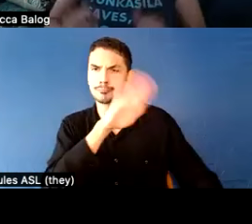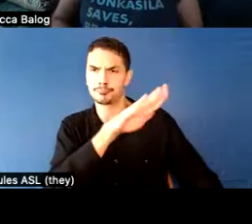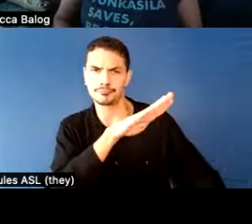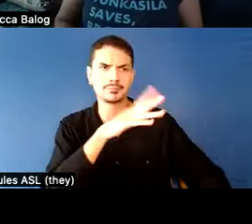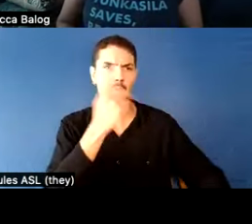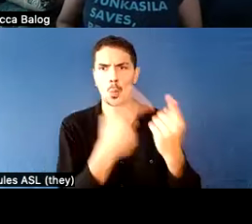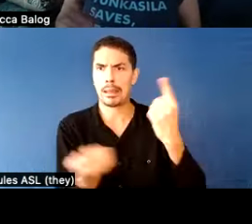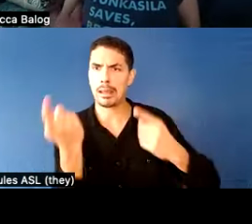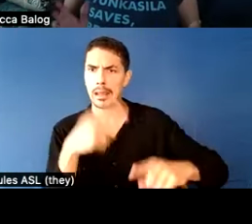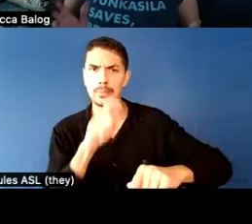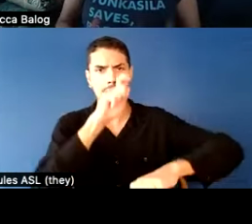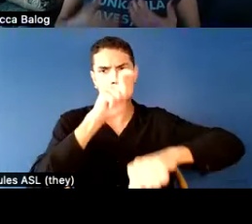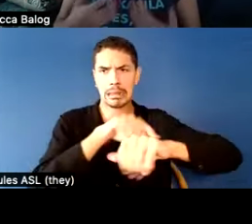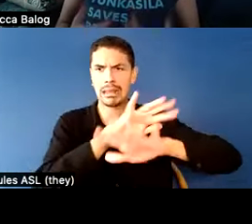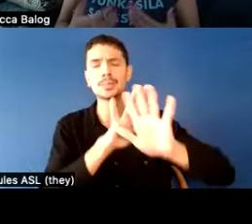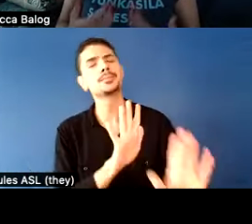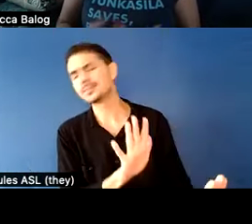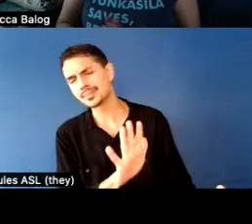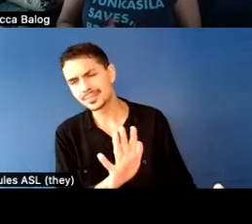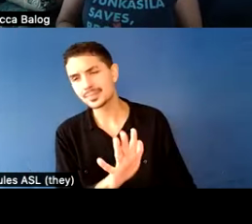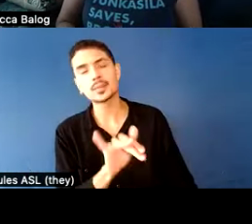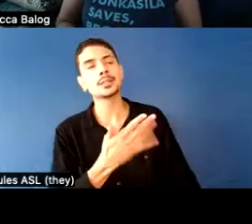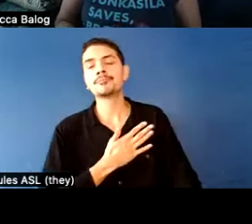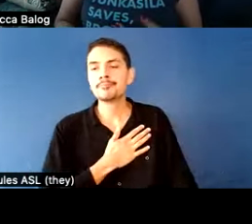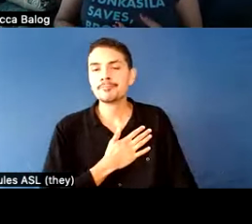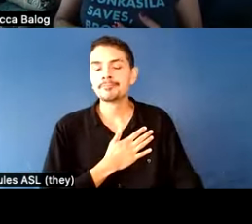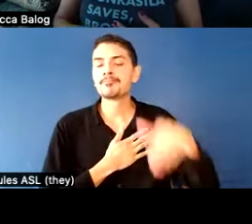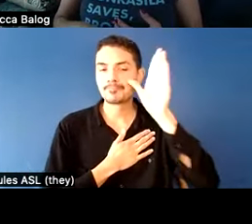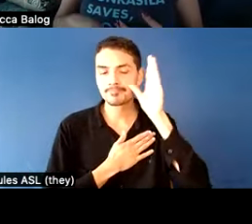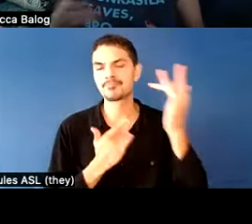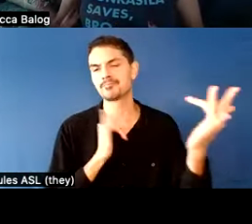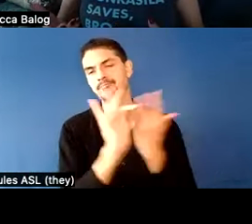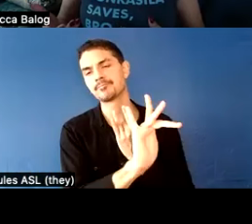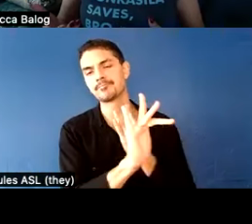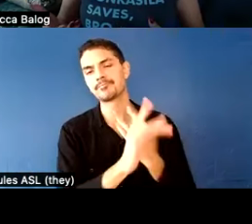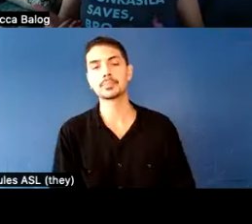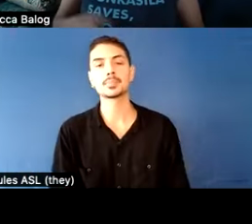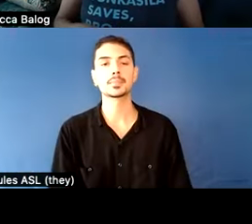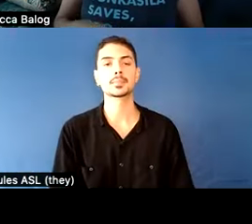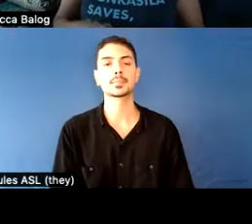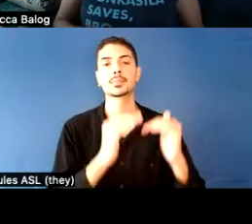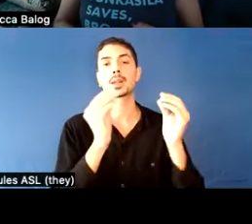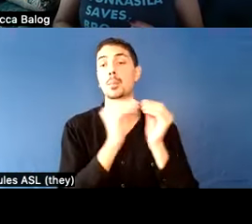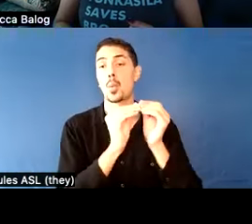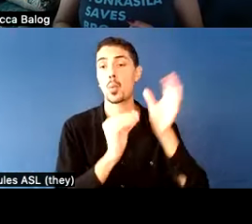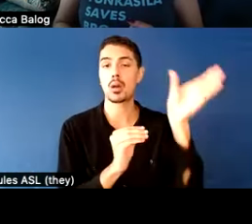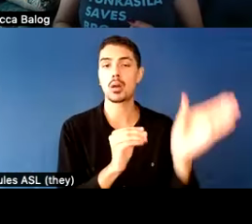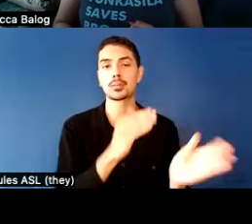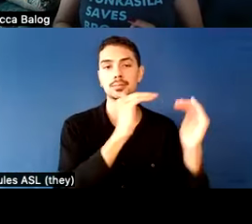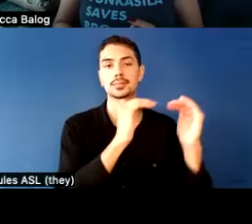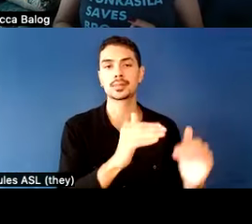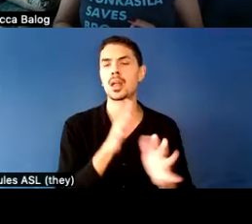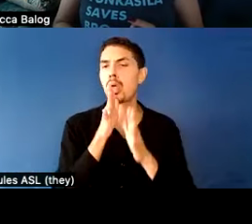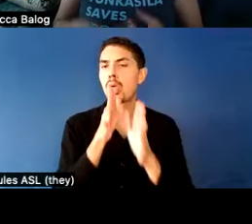that. Just be kind and loving and compassionate. And more acute, I mean, nausea and vomiting can happen